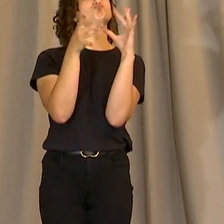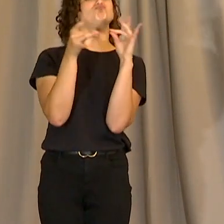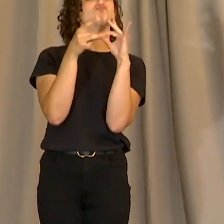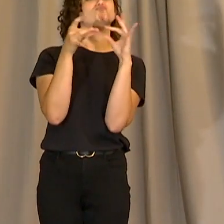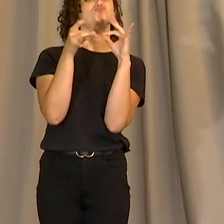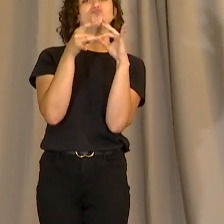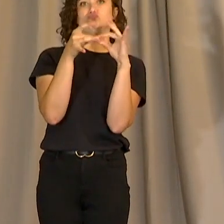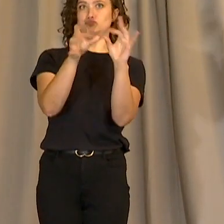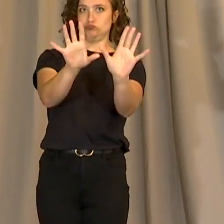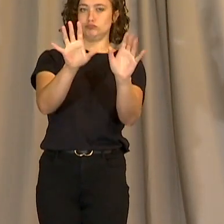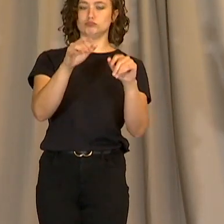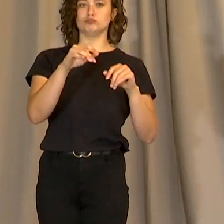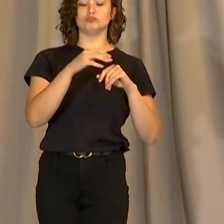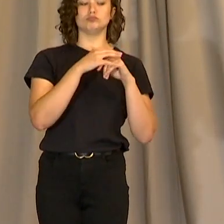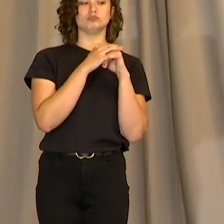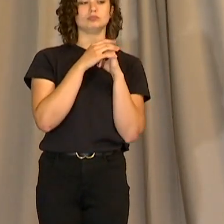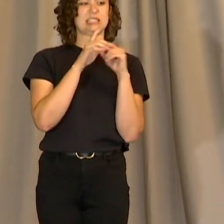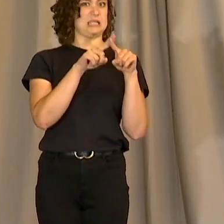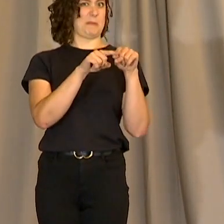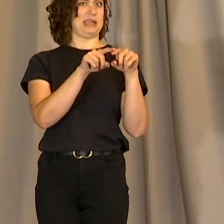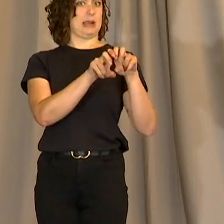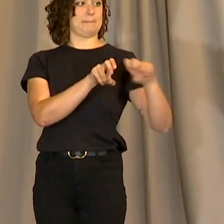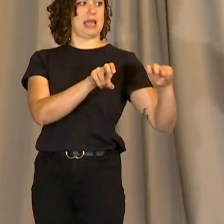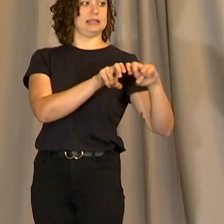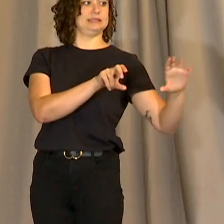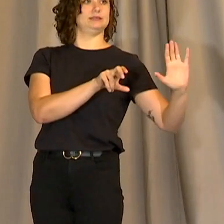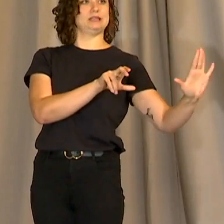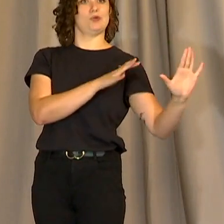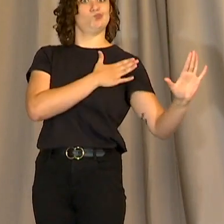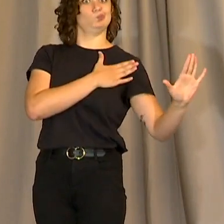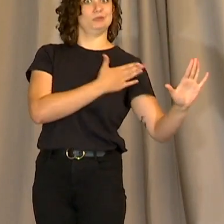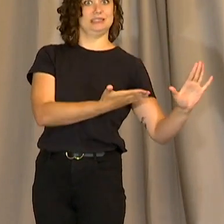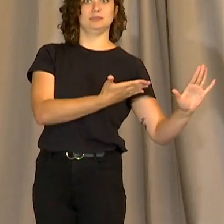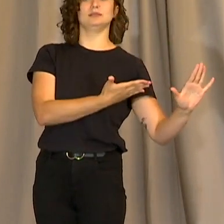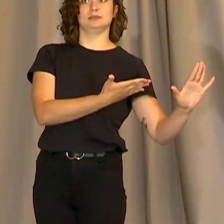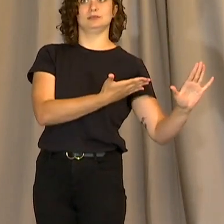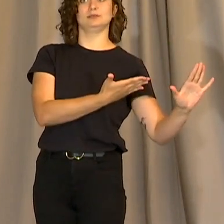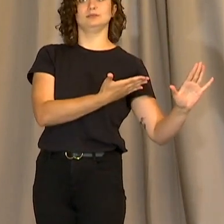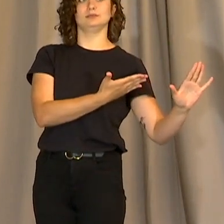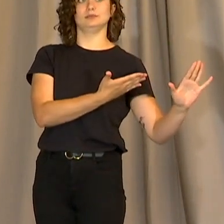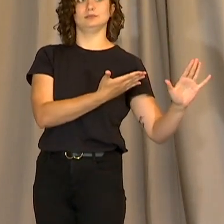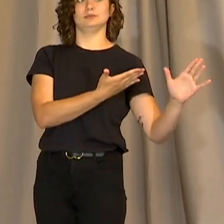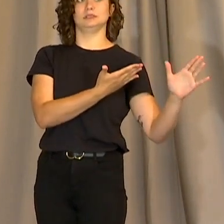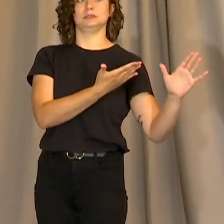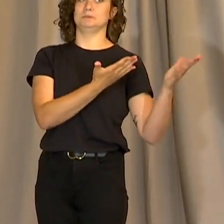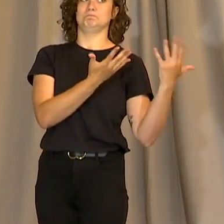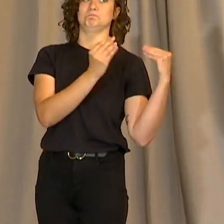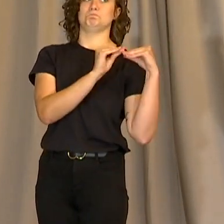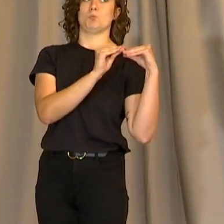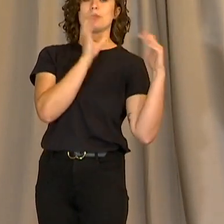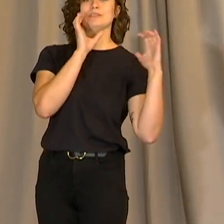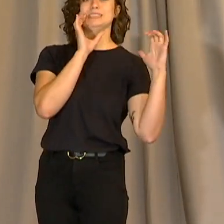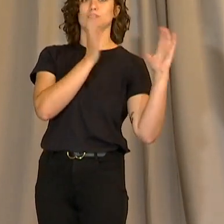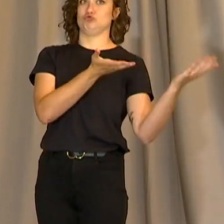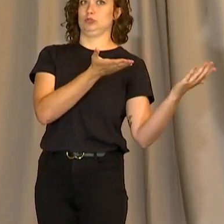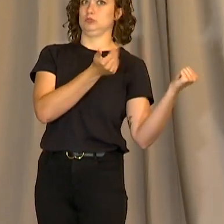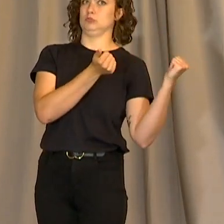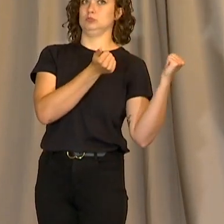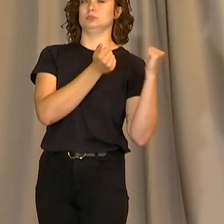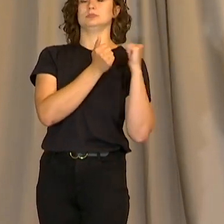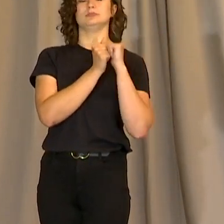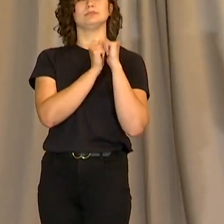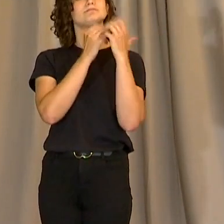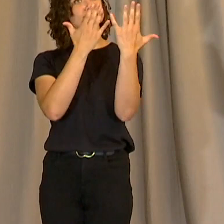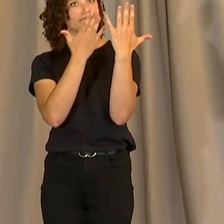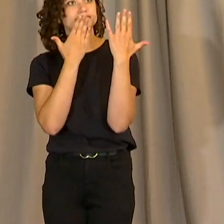then depending on the panelists' willingness to have some more conversation. Thank